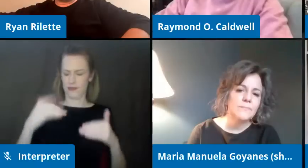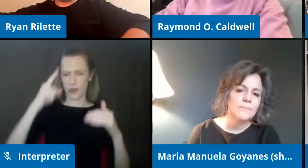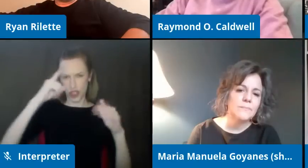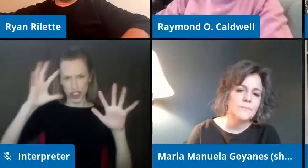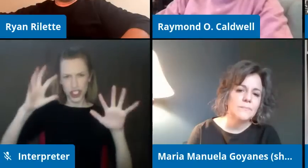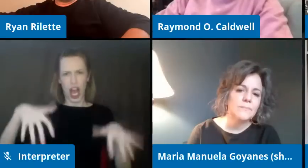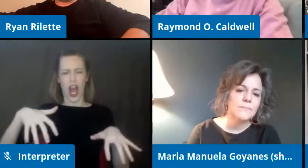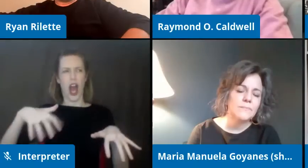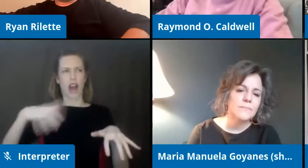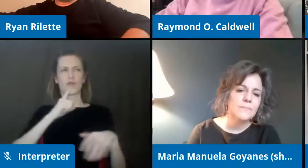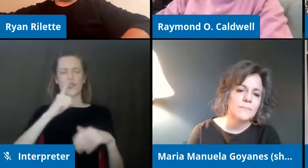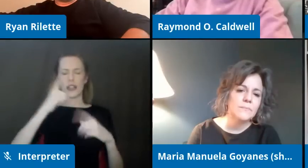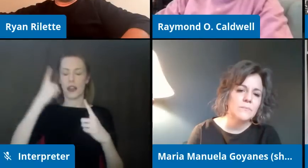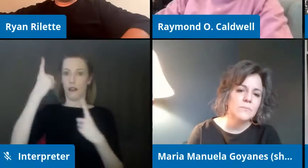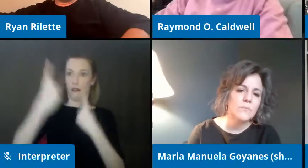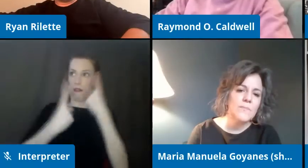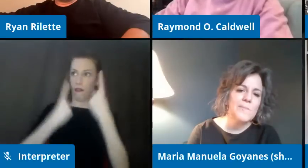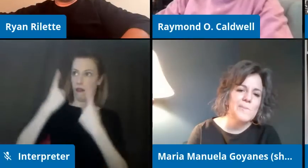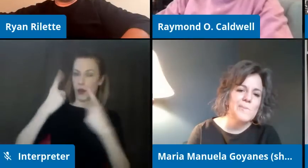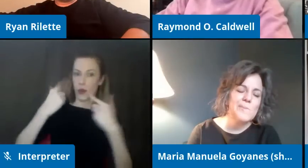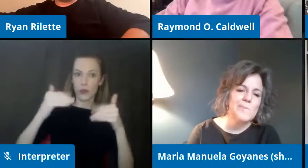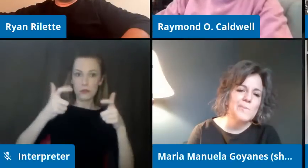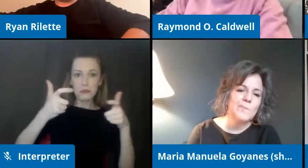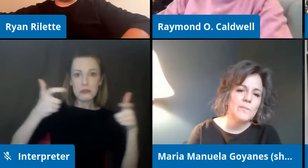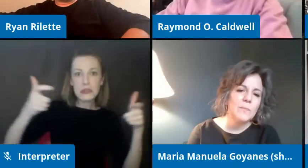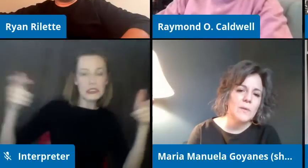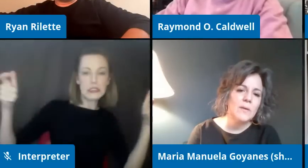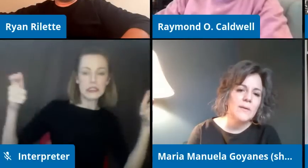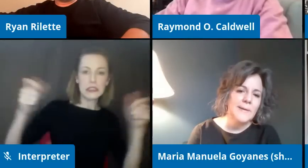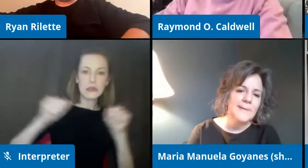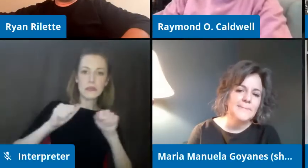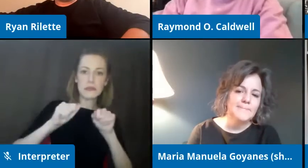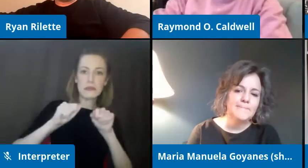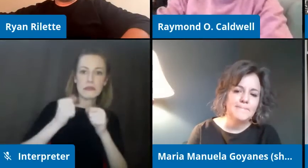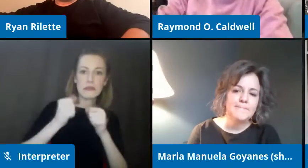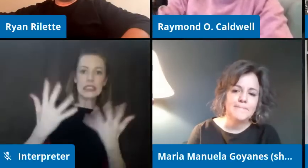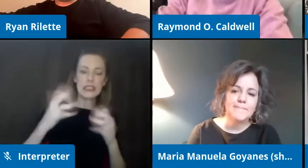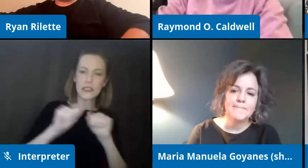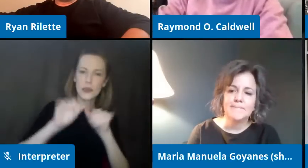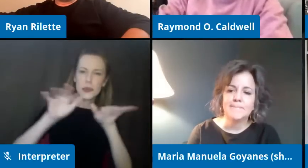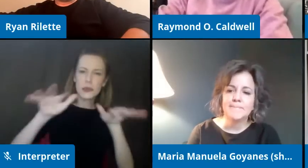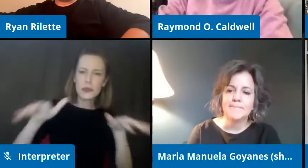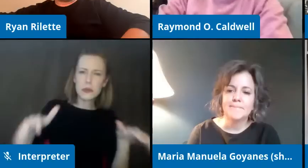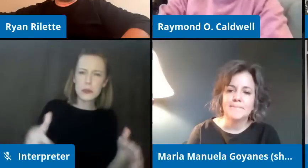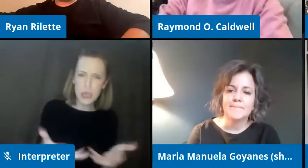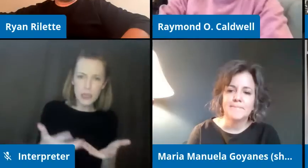this. And I know, and we all know on this panel, that people are suffering in many more